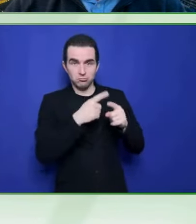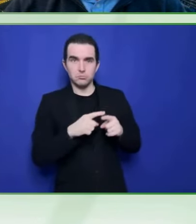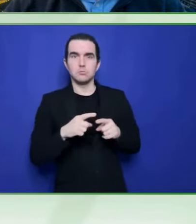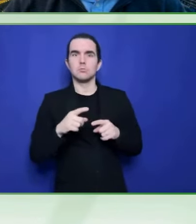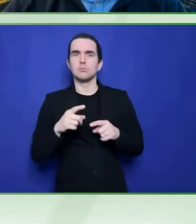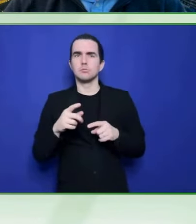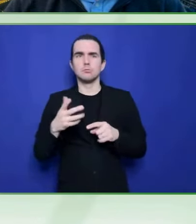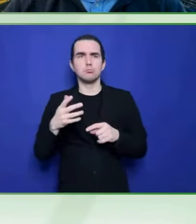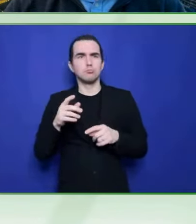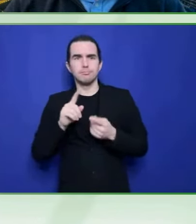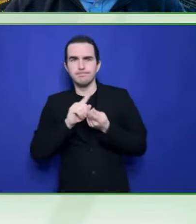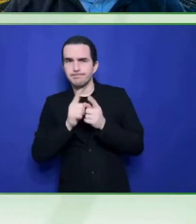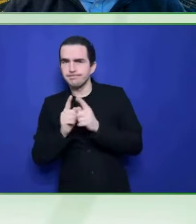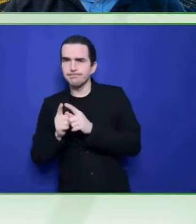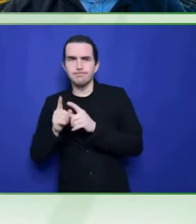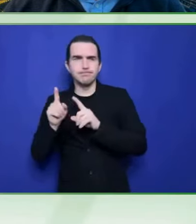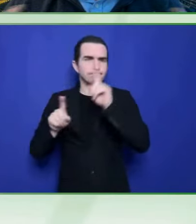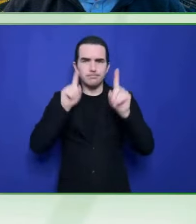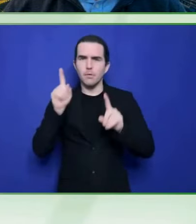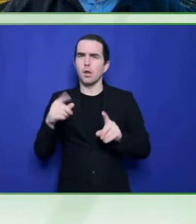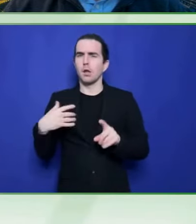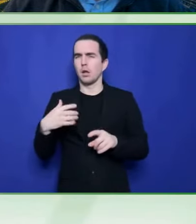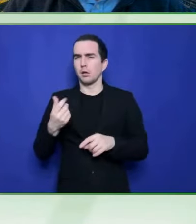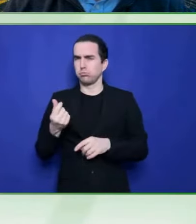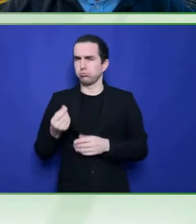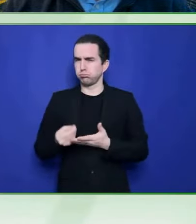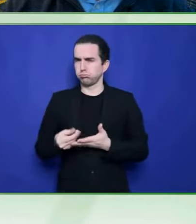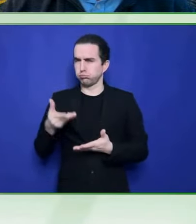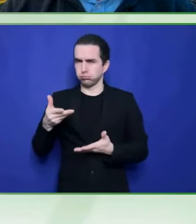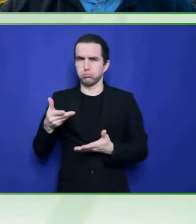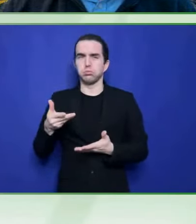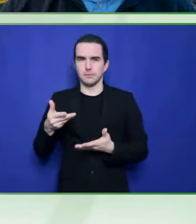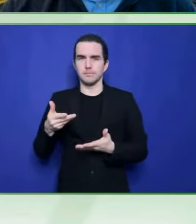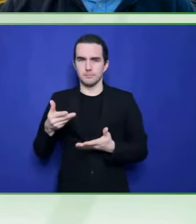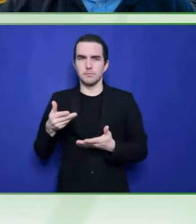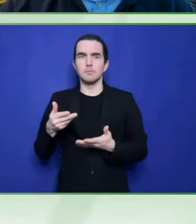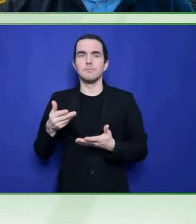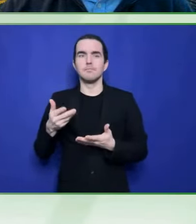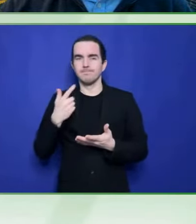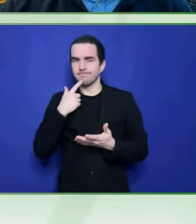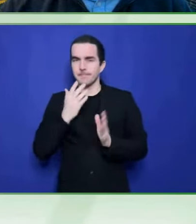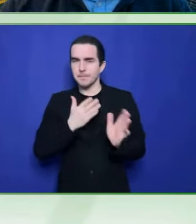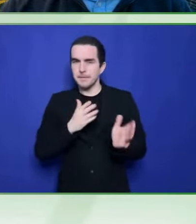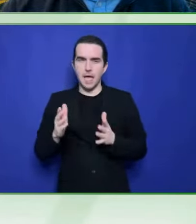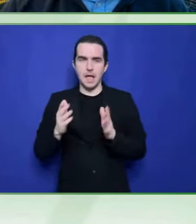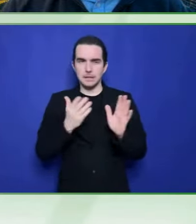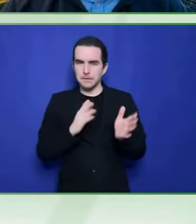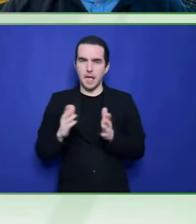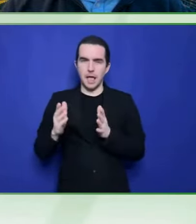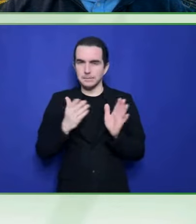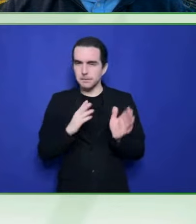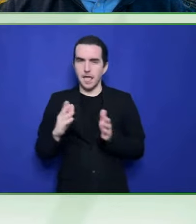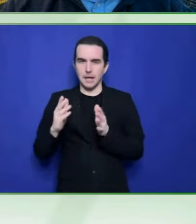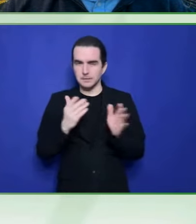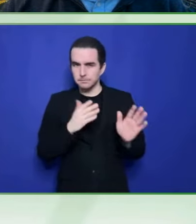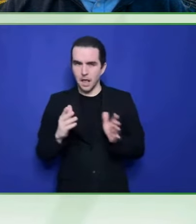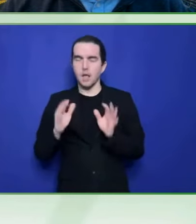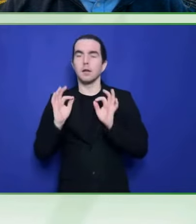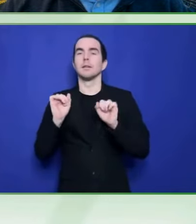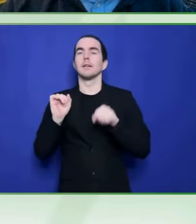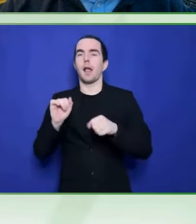world that we live in, we're increasingly living in a digital world. So no, I'm not suggesting